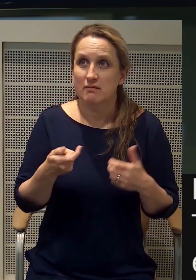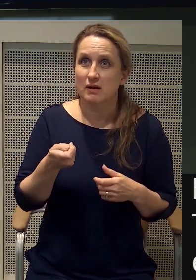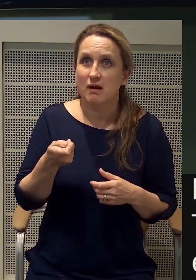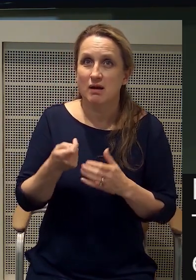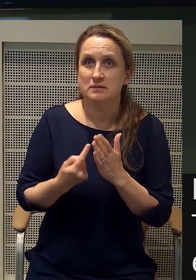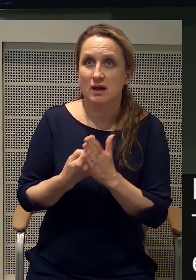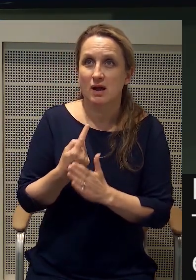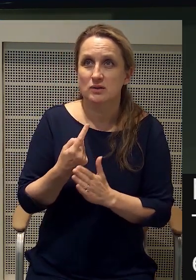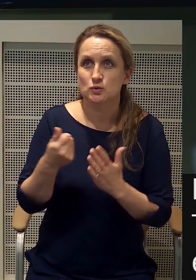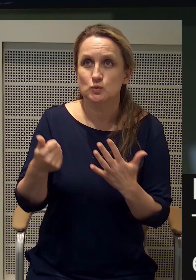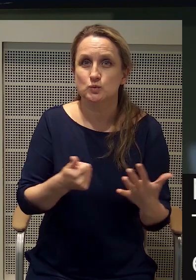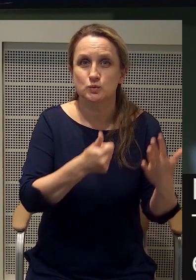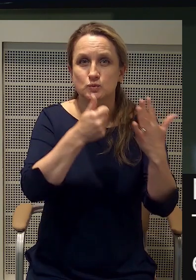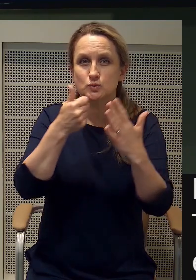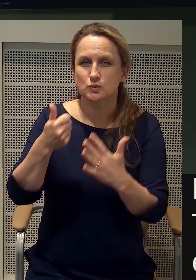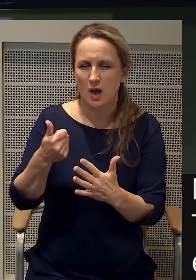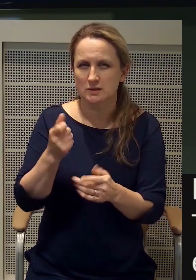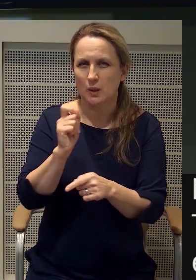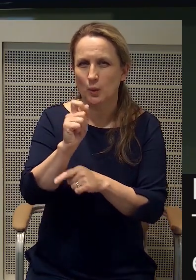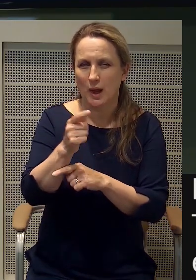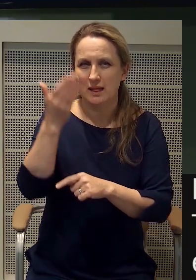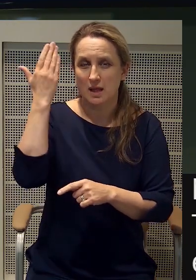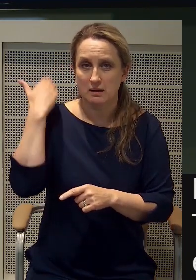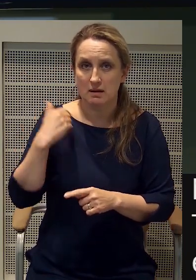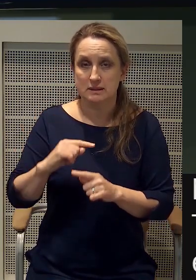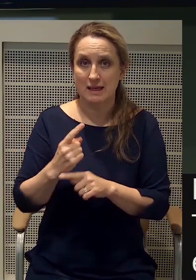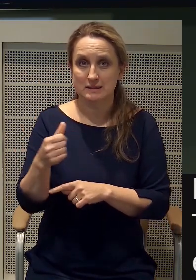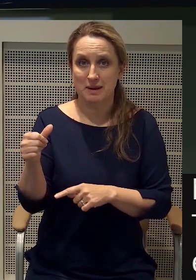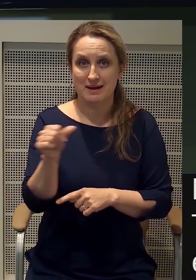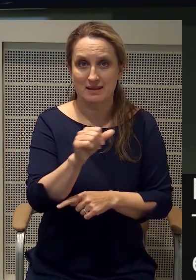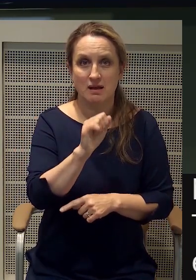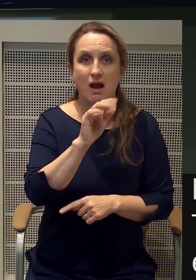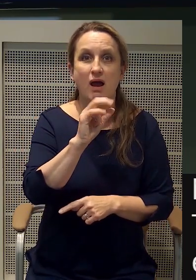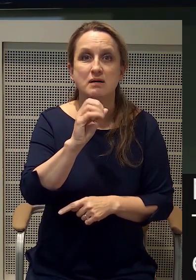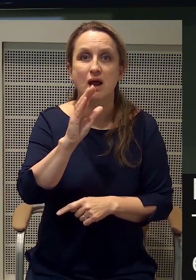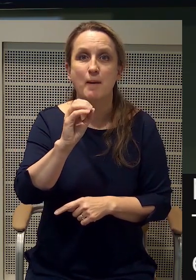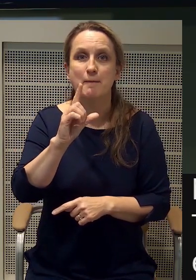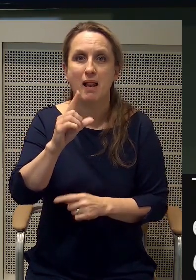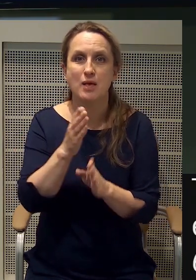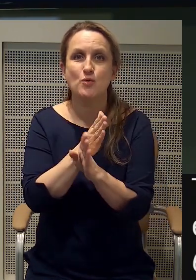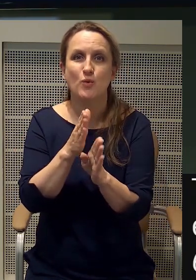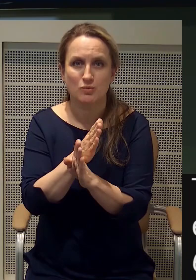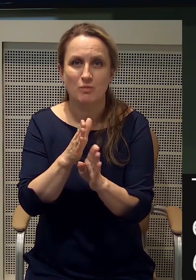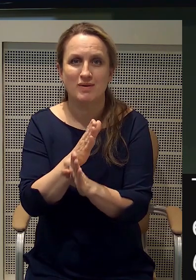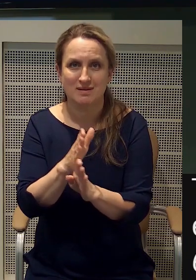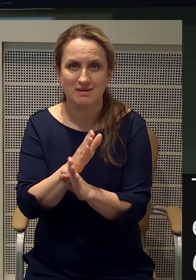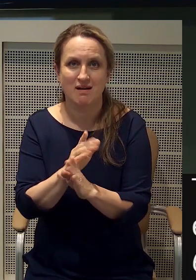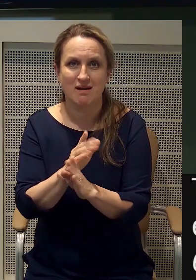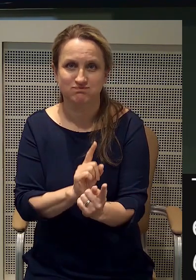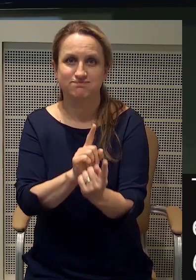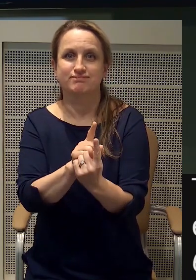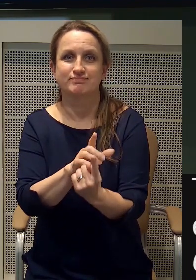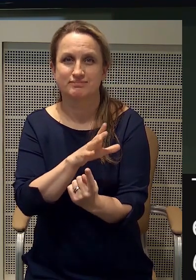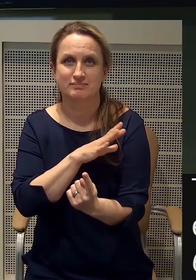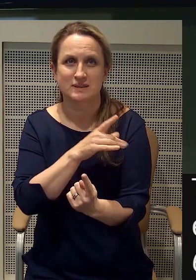I started in the health insurance fund about 6 years ago, and I